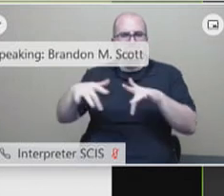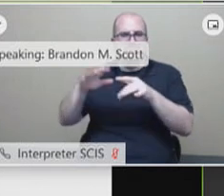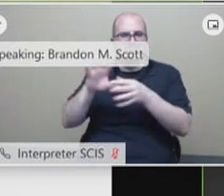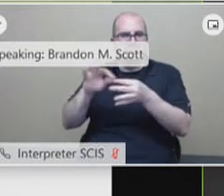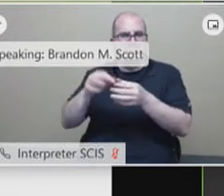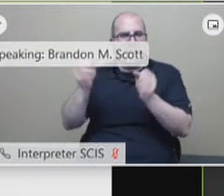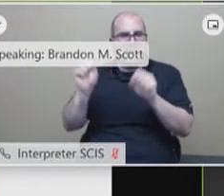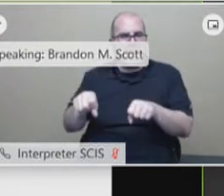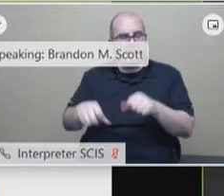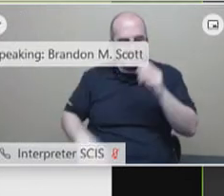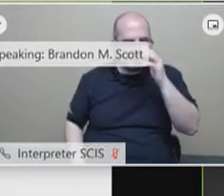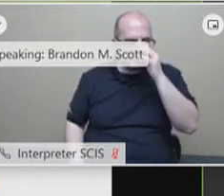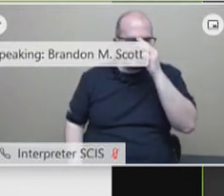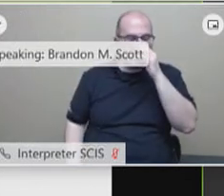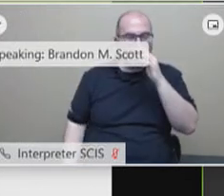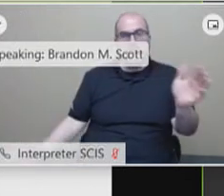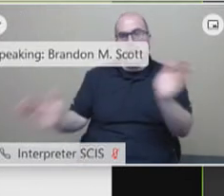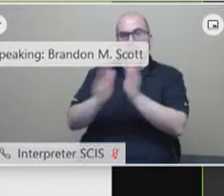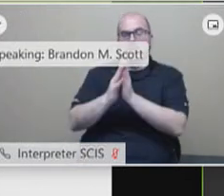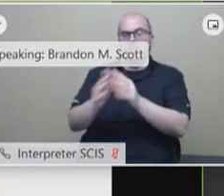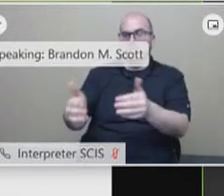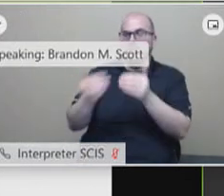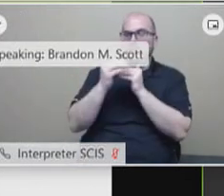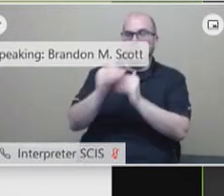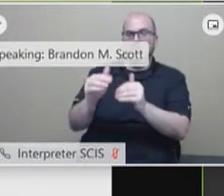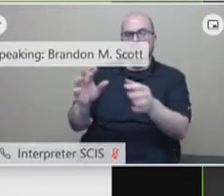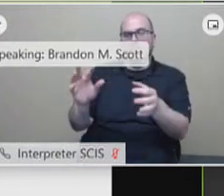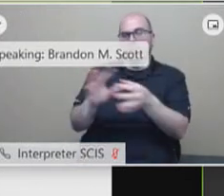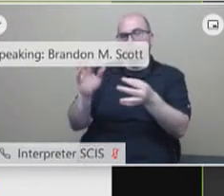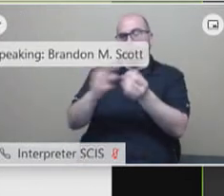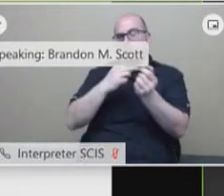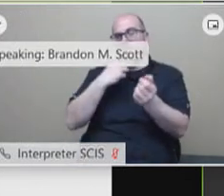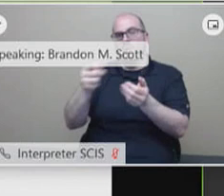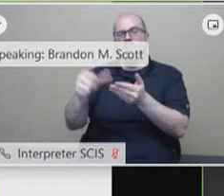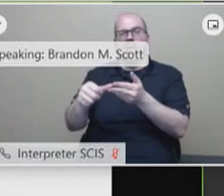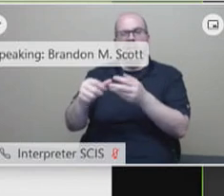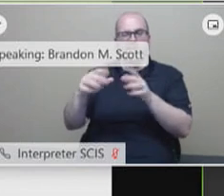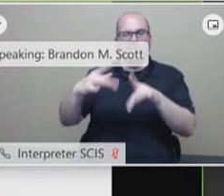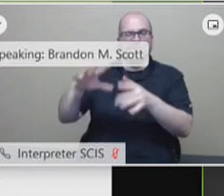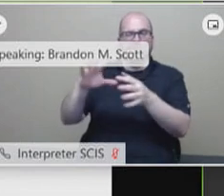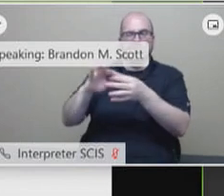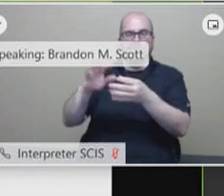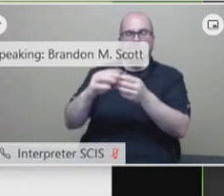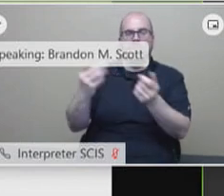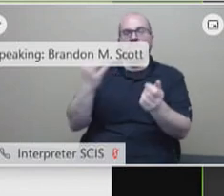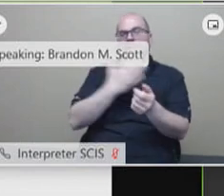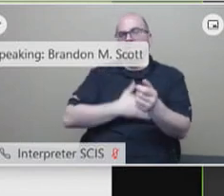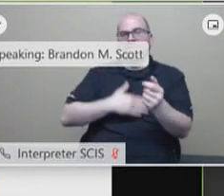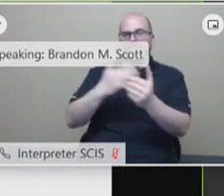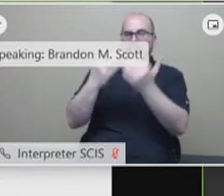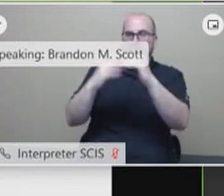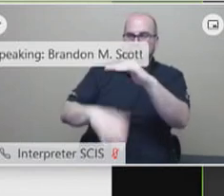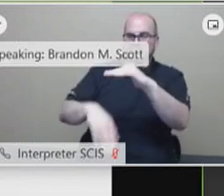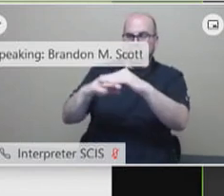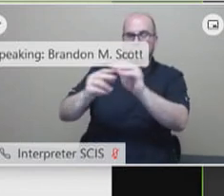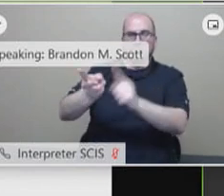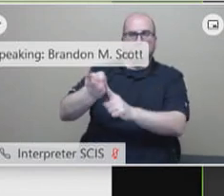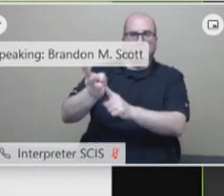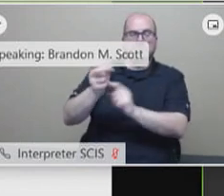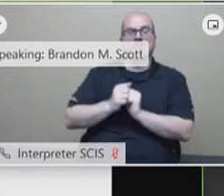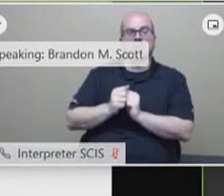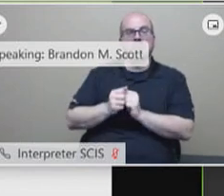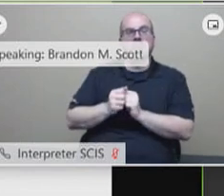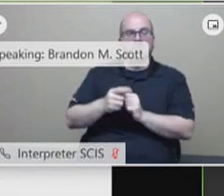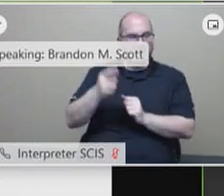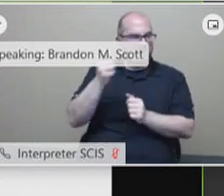443-984-8910. We ask that you limit your remarks to 2 minutes so that everyone can have a opportunity to speak. And now we